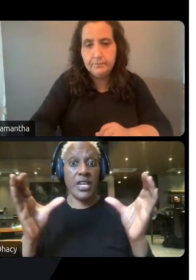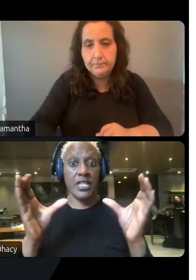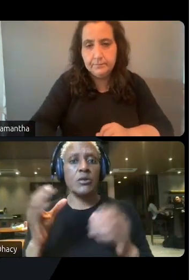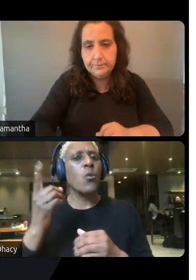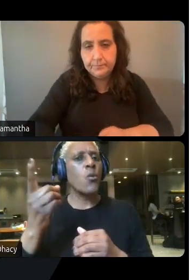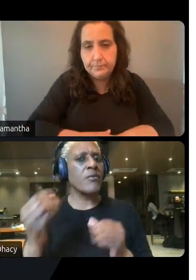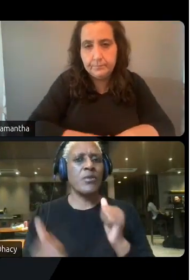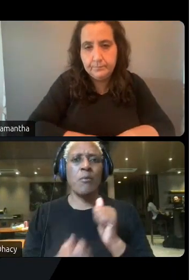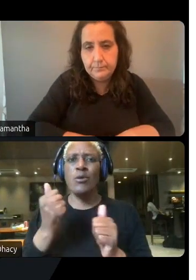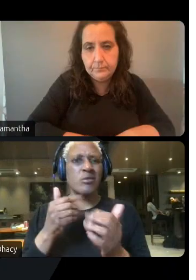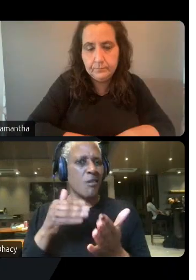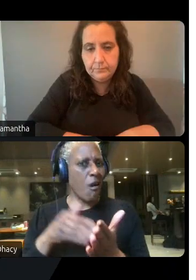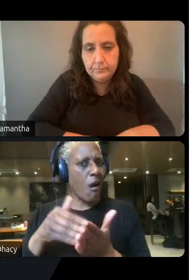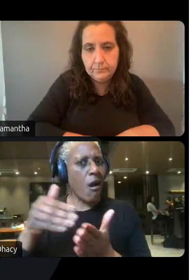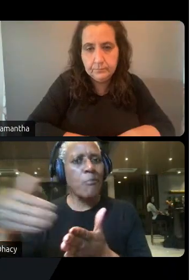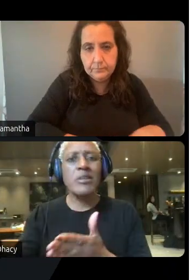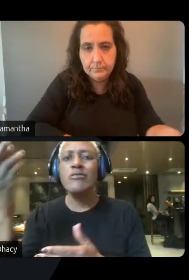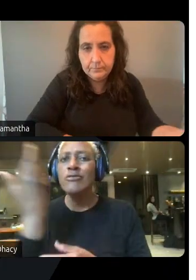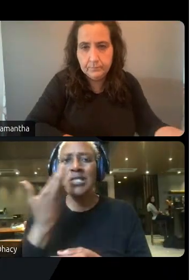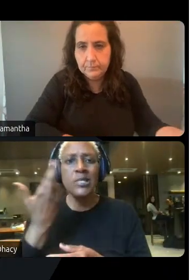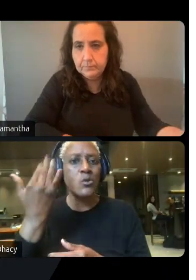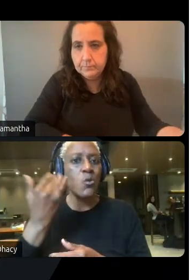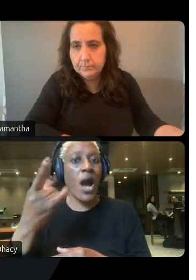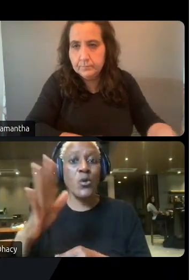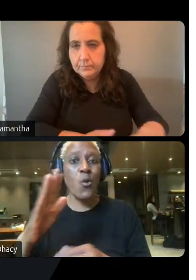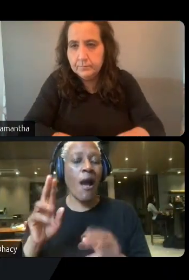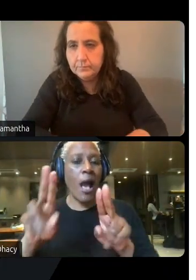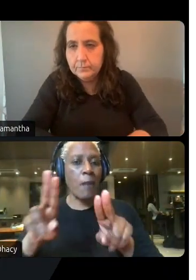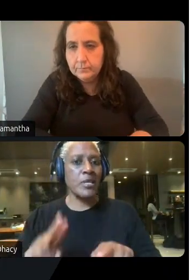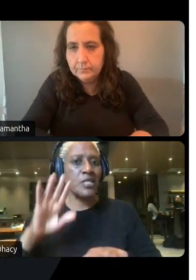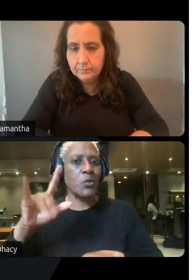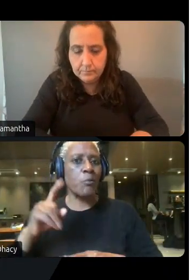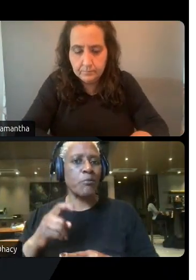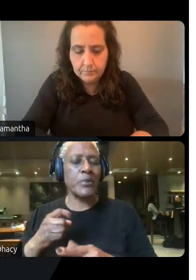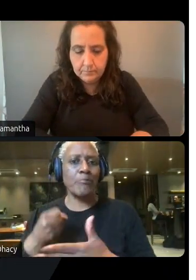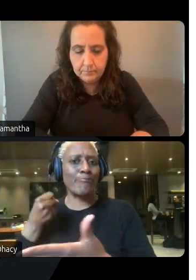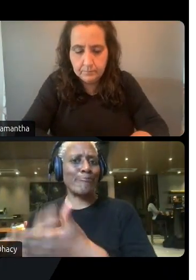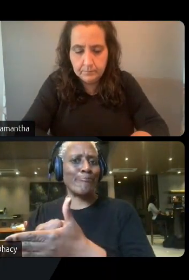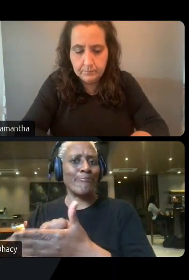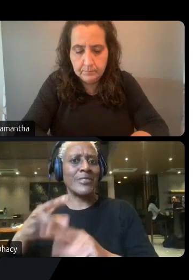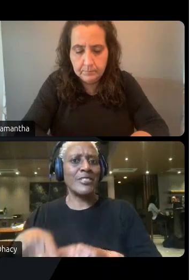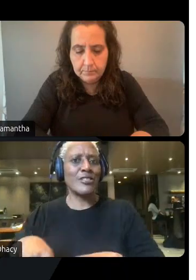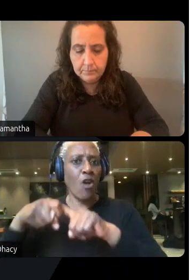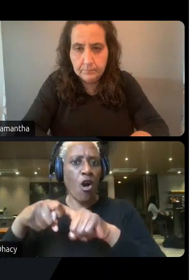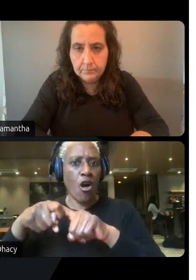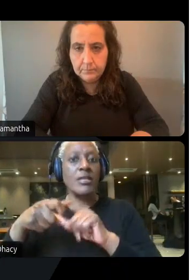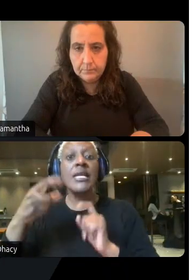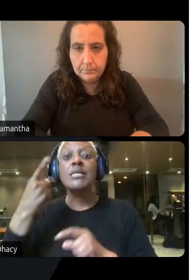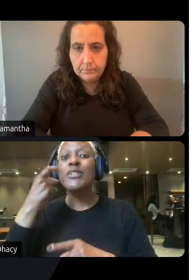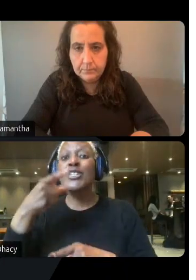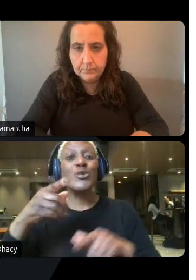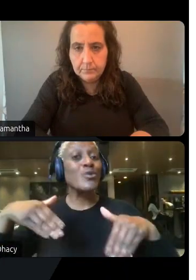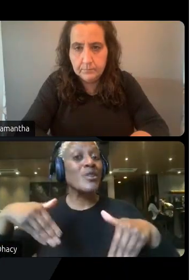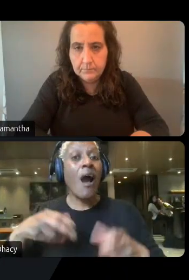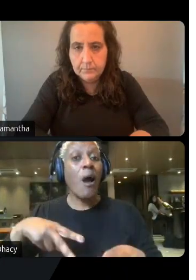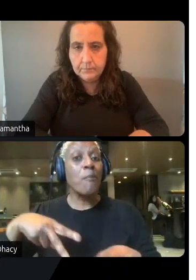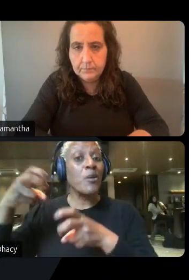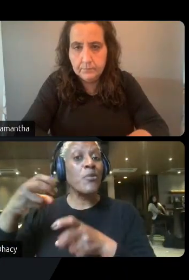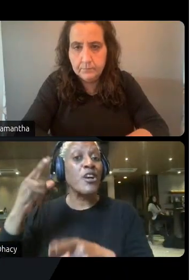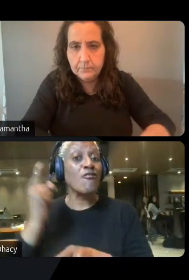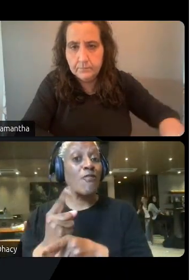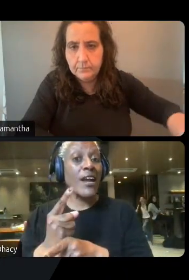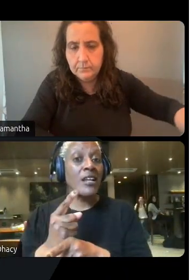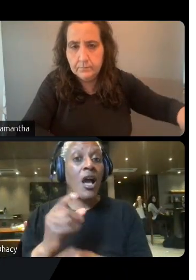teacher candidates' applications get held up during the review process is that they do not upload the correct or